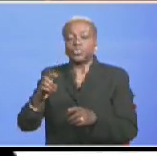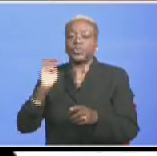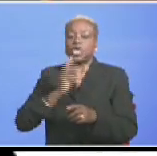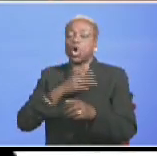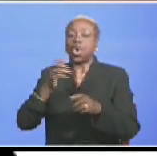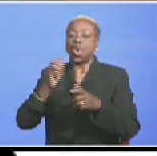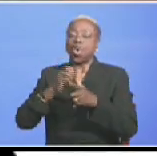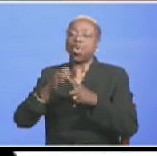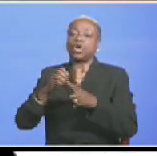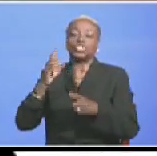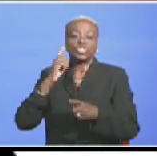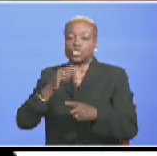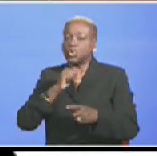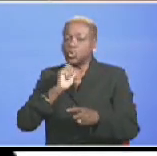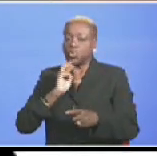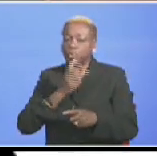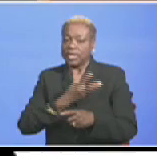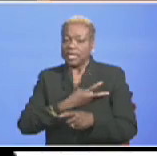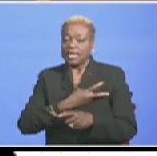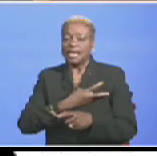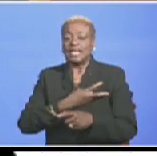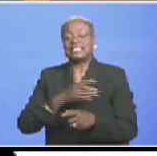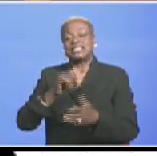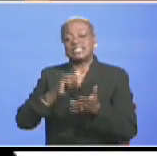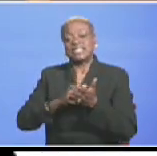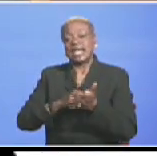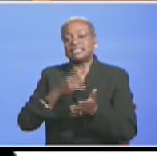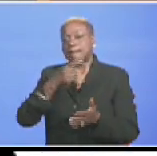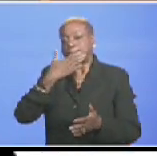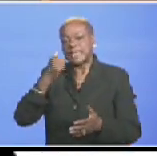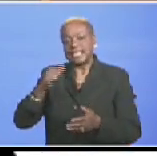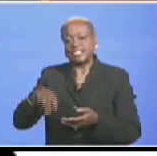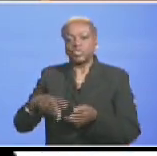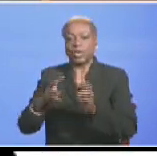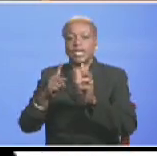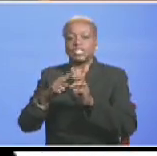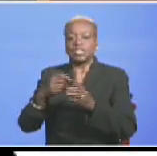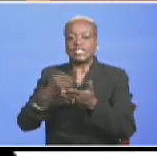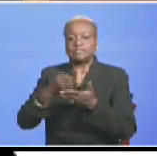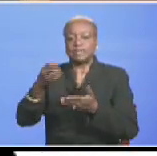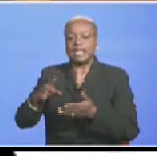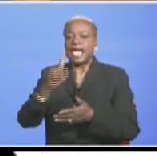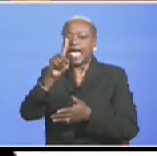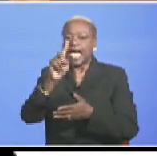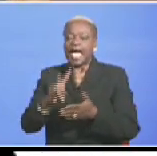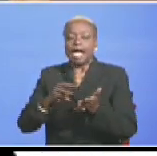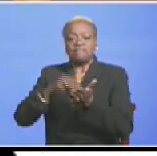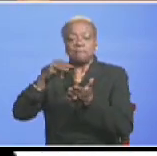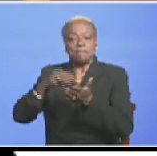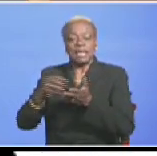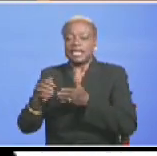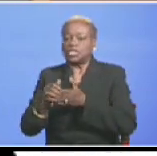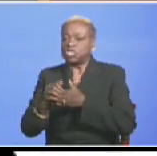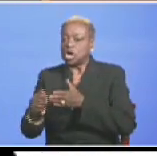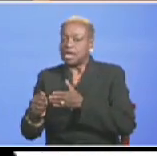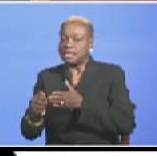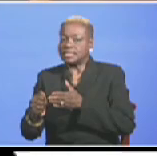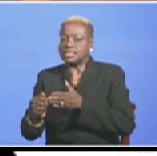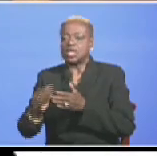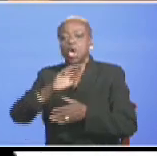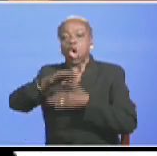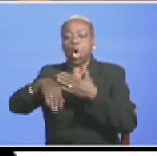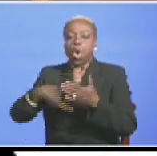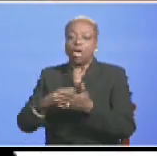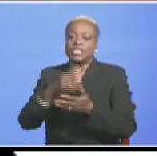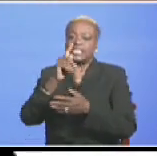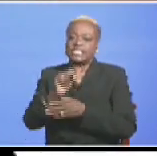the best way to spend $500,000? You know, because it's sponsorship money, it's all the TV rights, it's the benefit